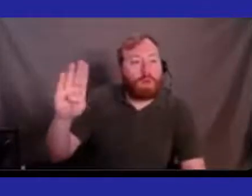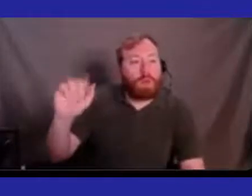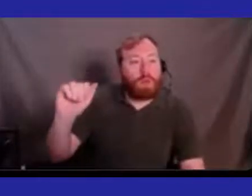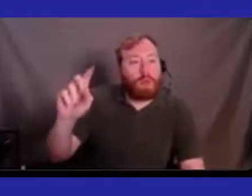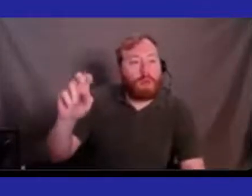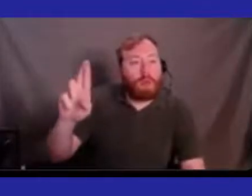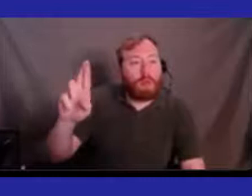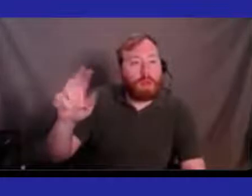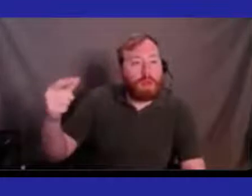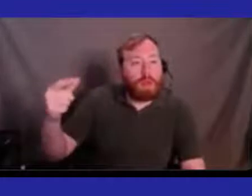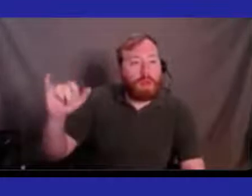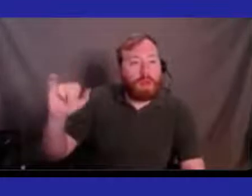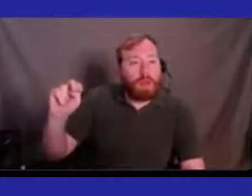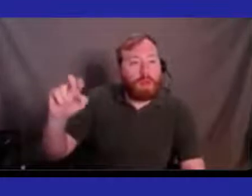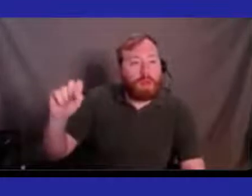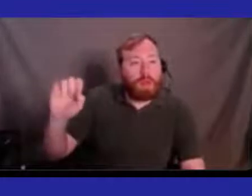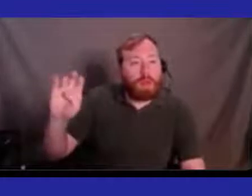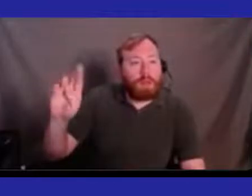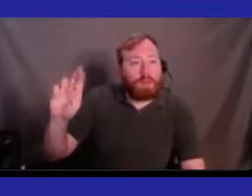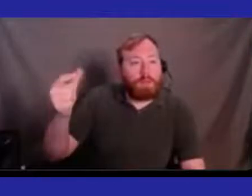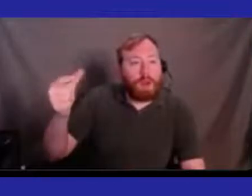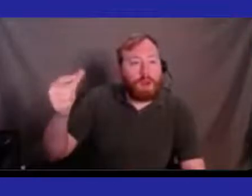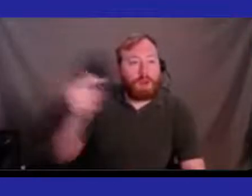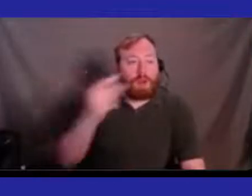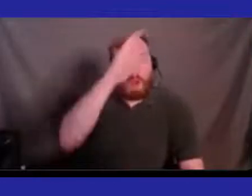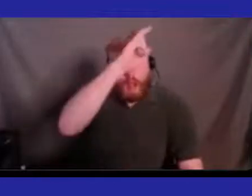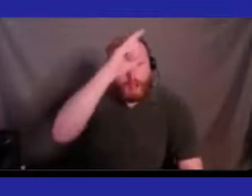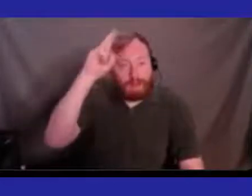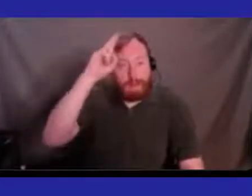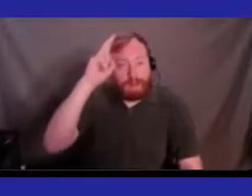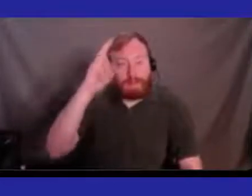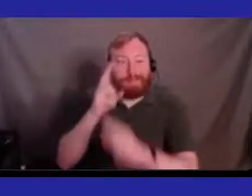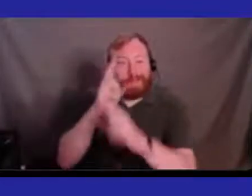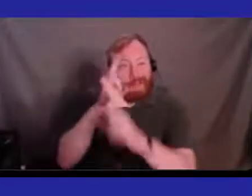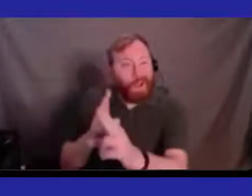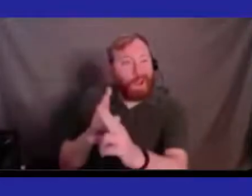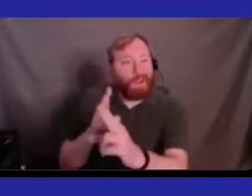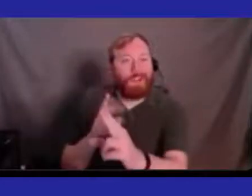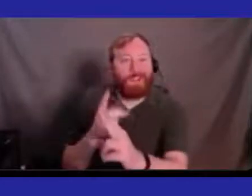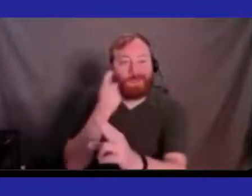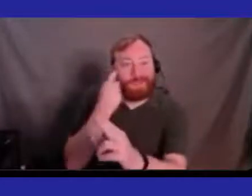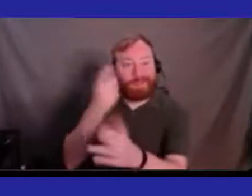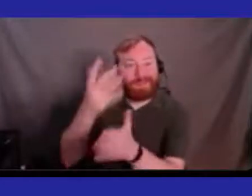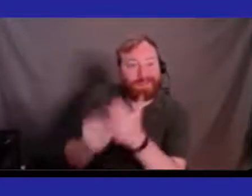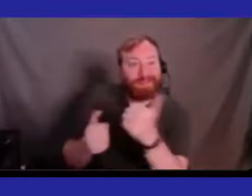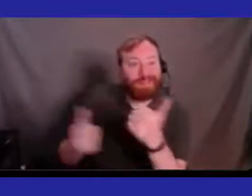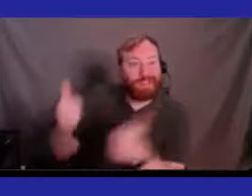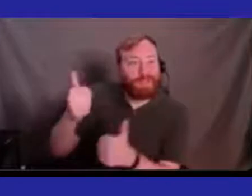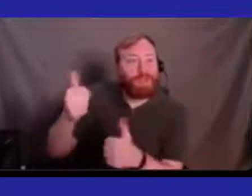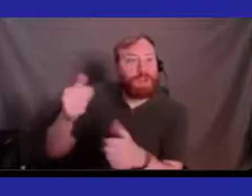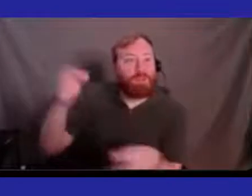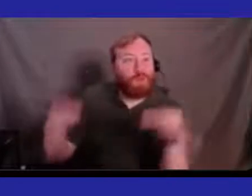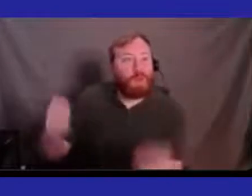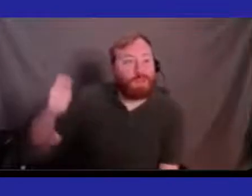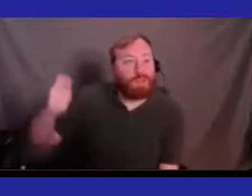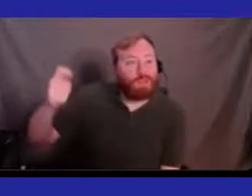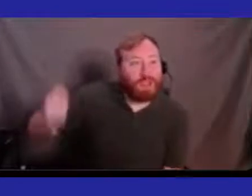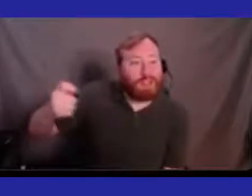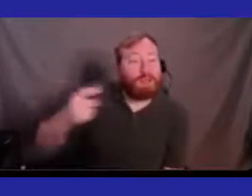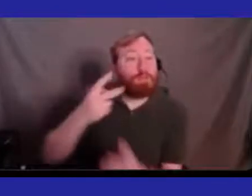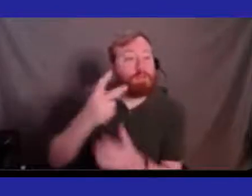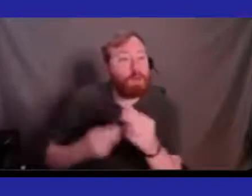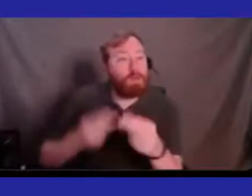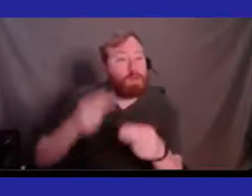late United States Supreme Court Justice. Both names will be effective in the fall